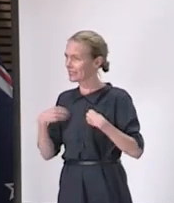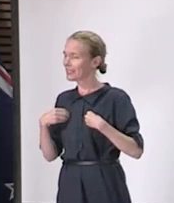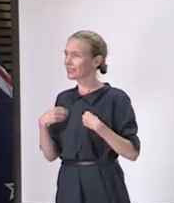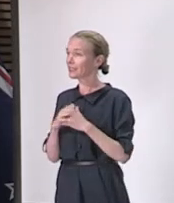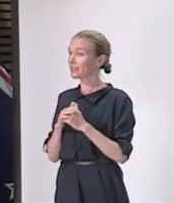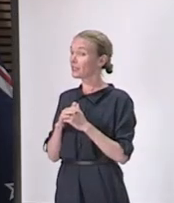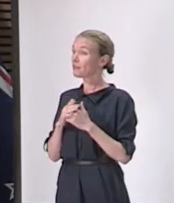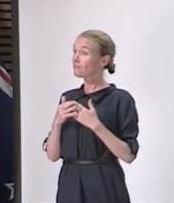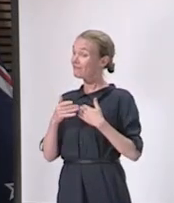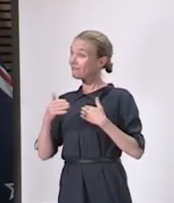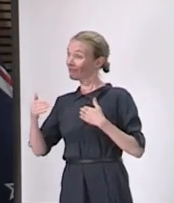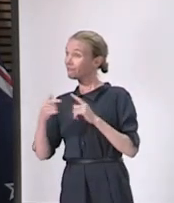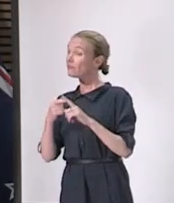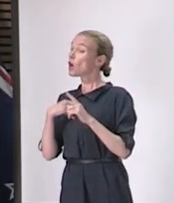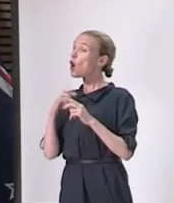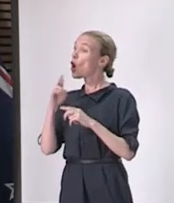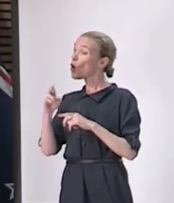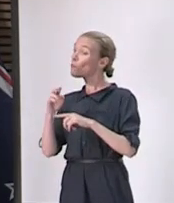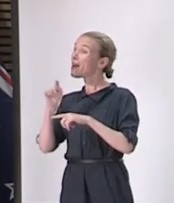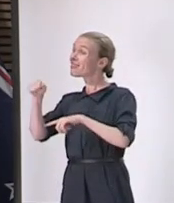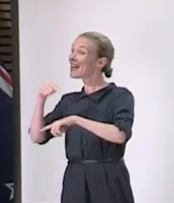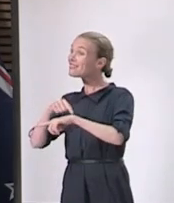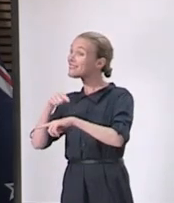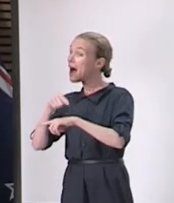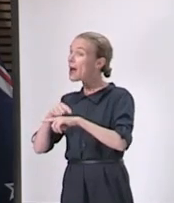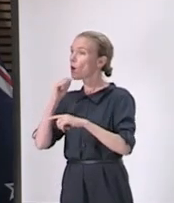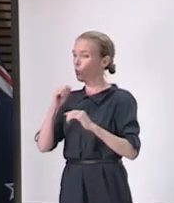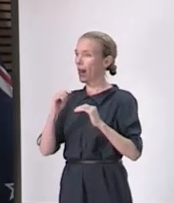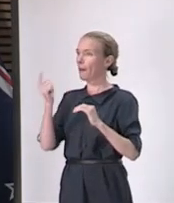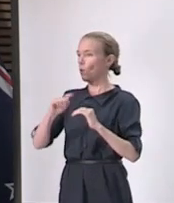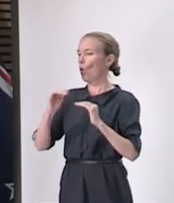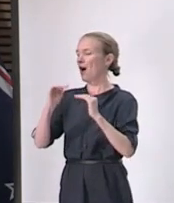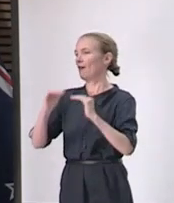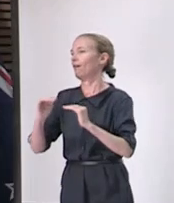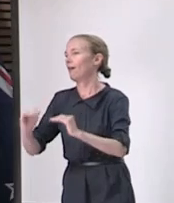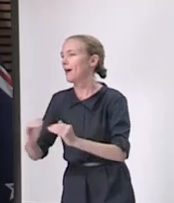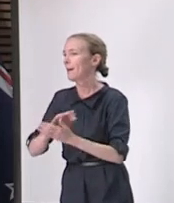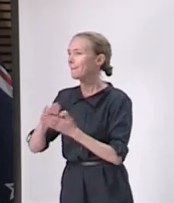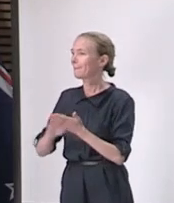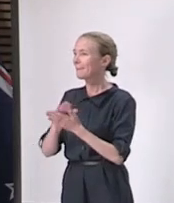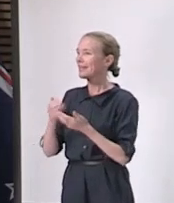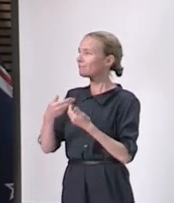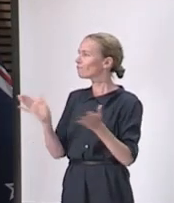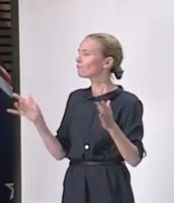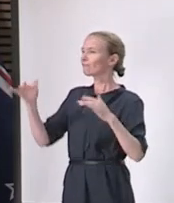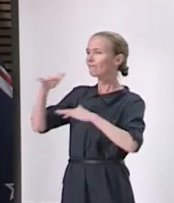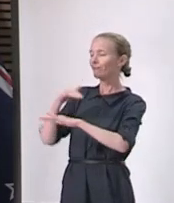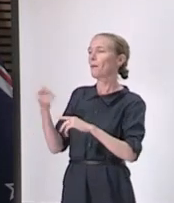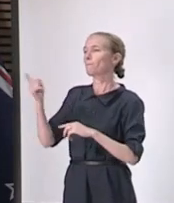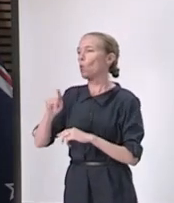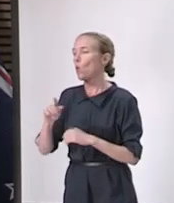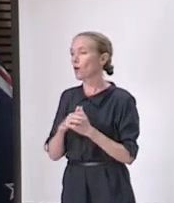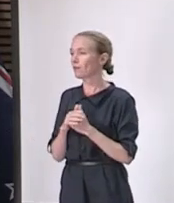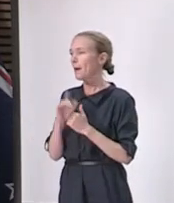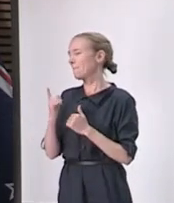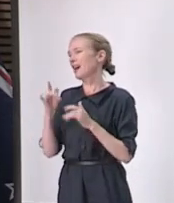a greater degree of interaction with one another then than we are now. And I think that's what we're all working towards. But to be honest, I